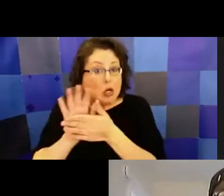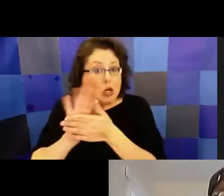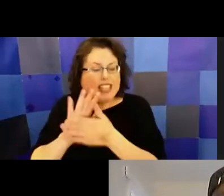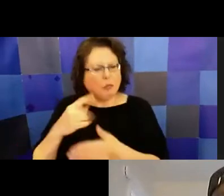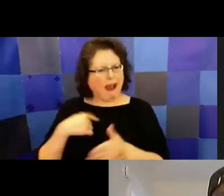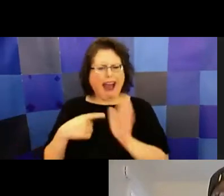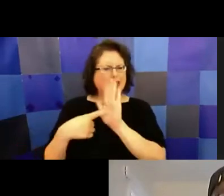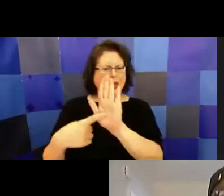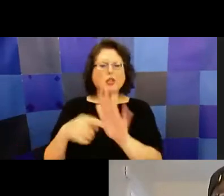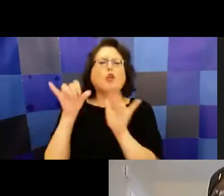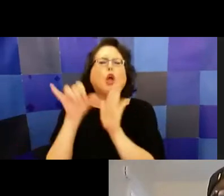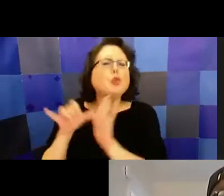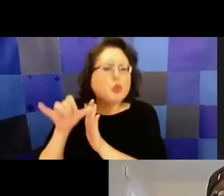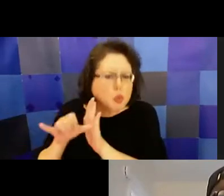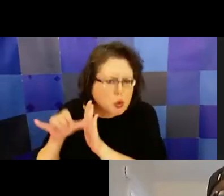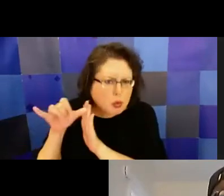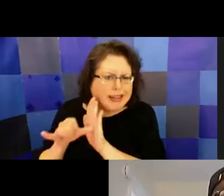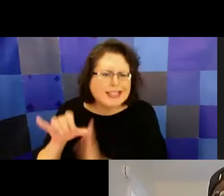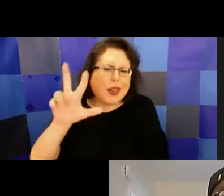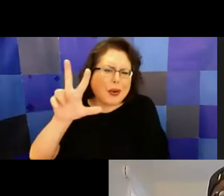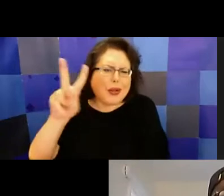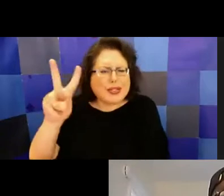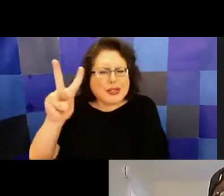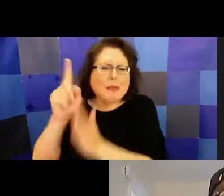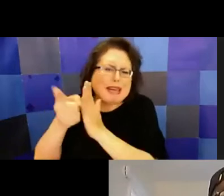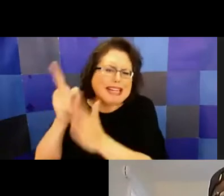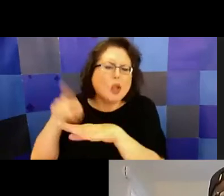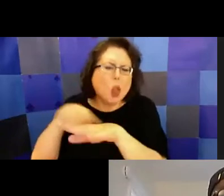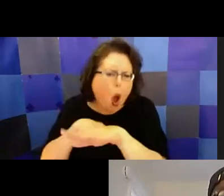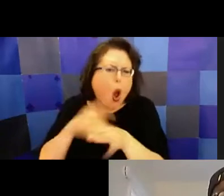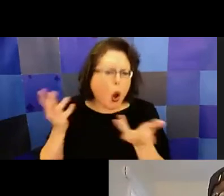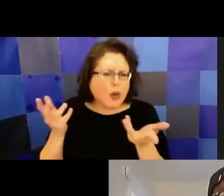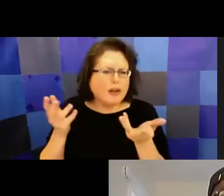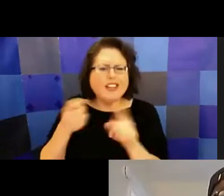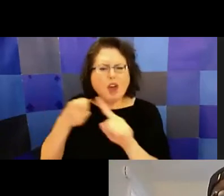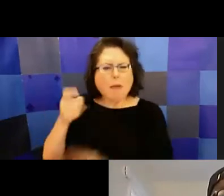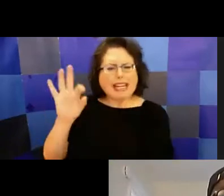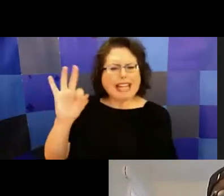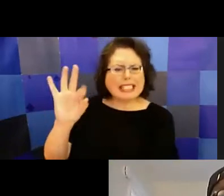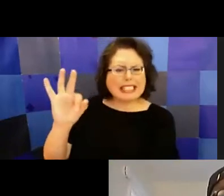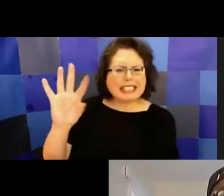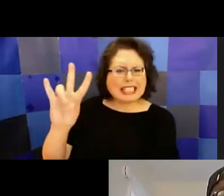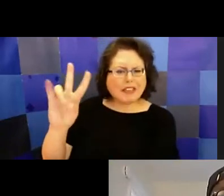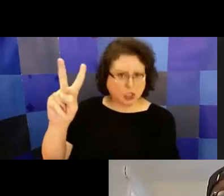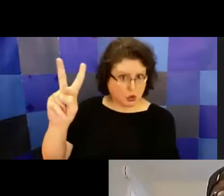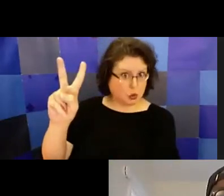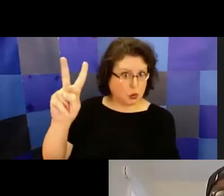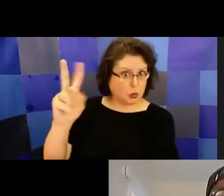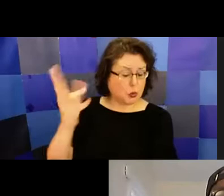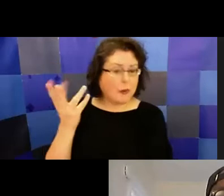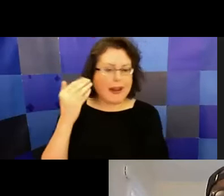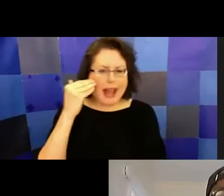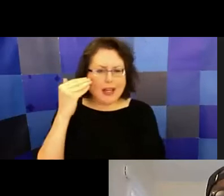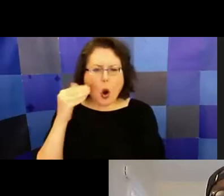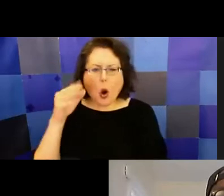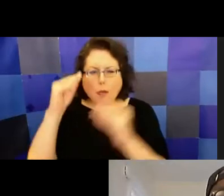on YouTube. It's about 32 minutes long. It's from 1972. I know Professor